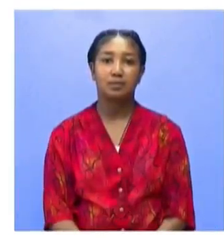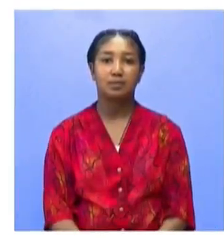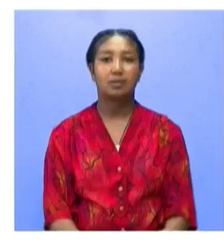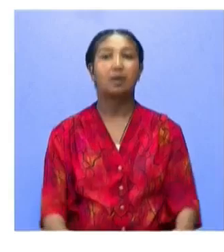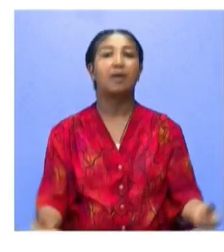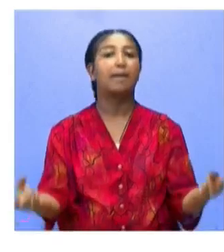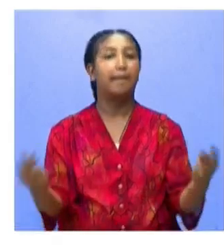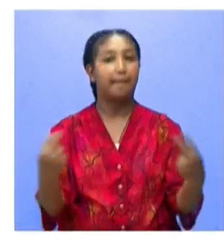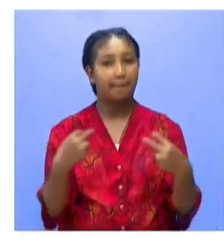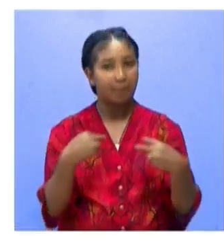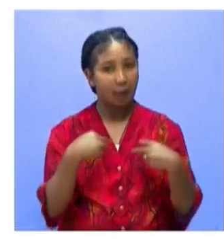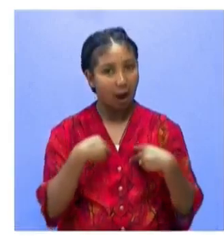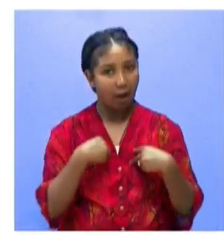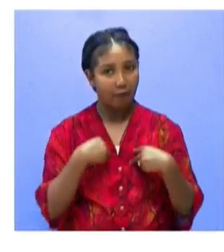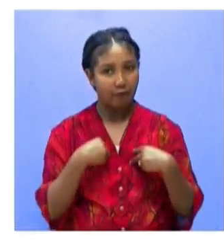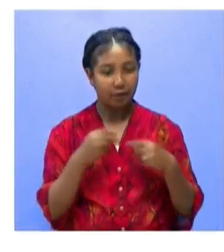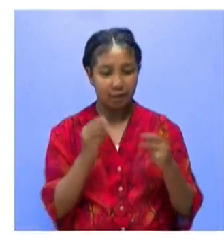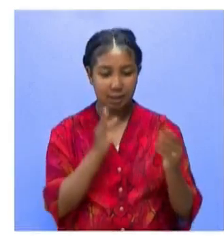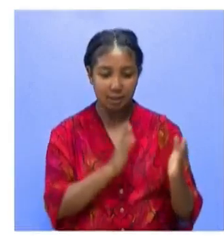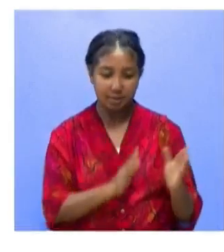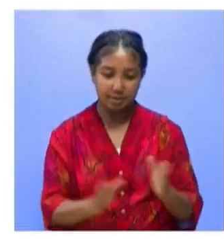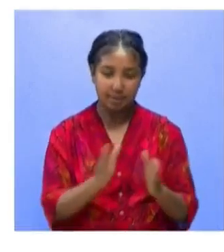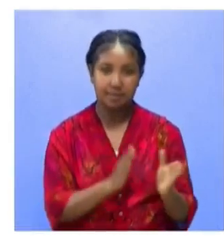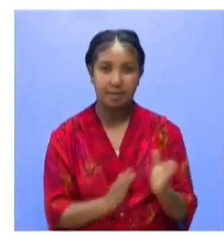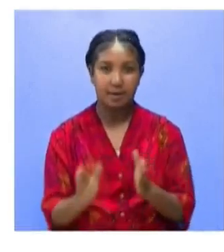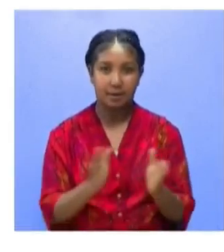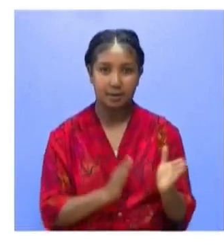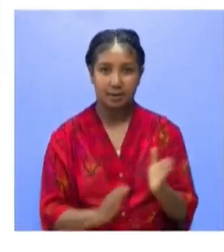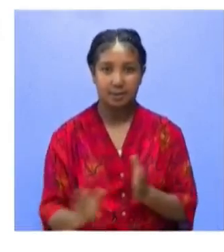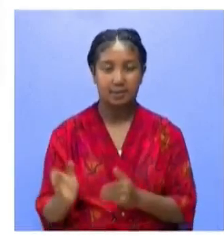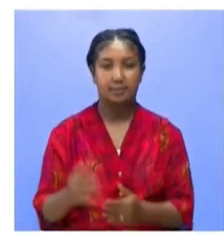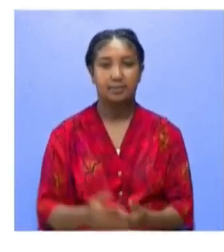have prepared